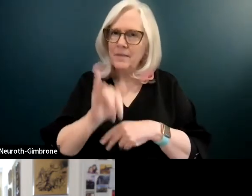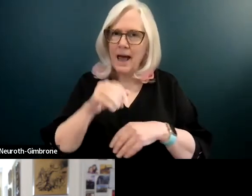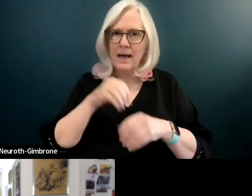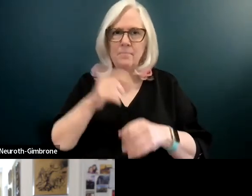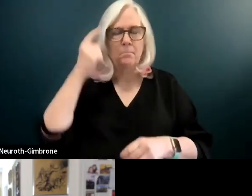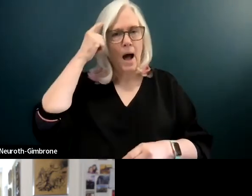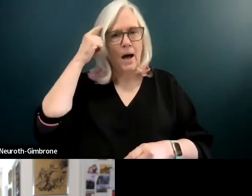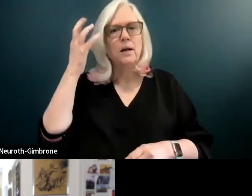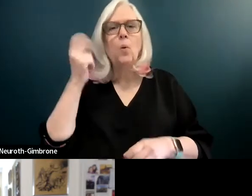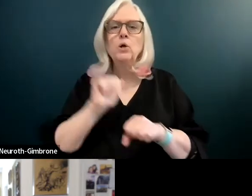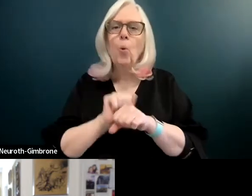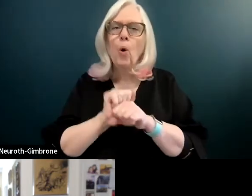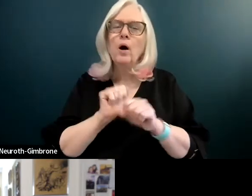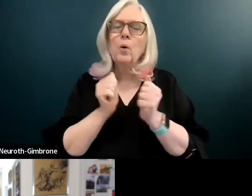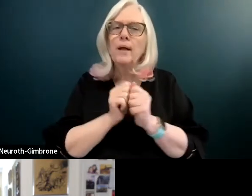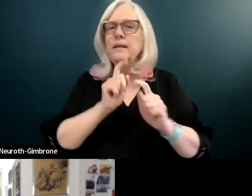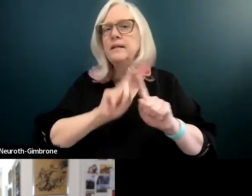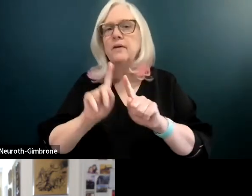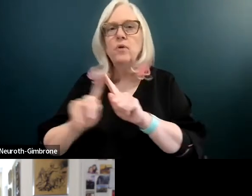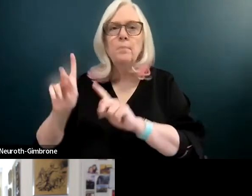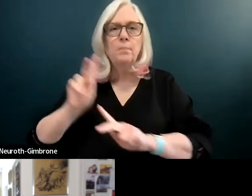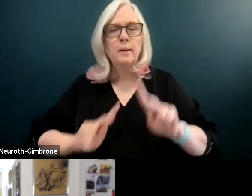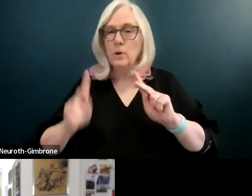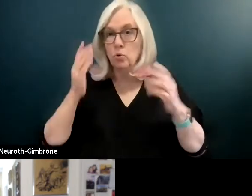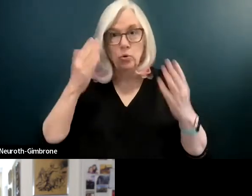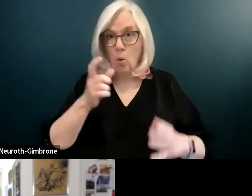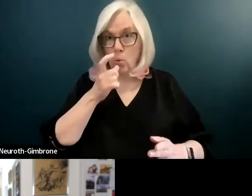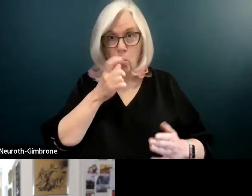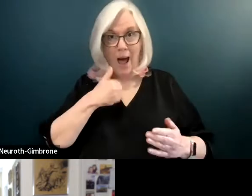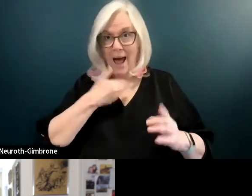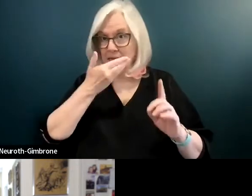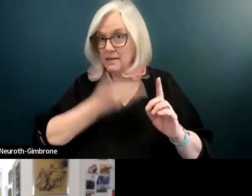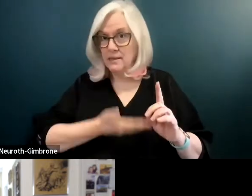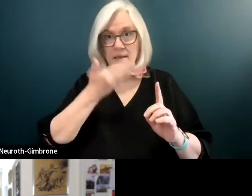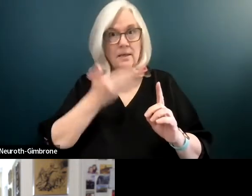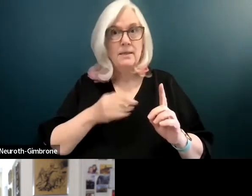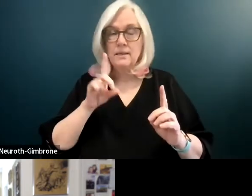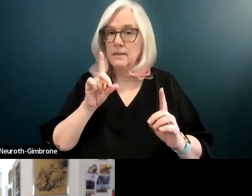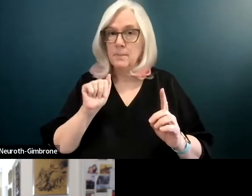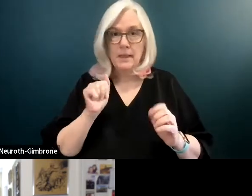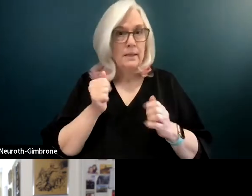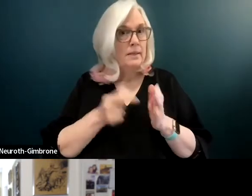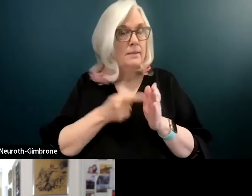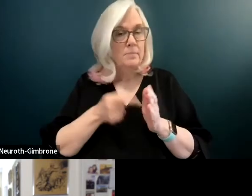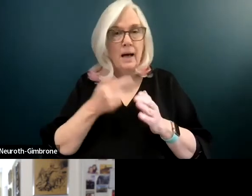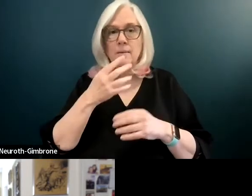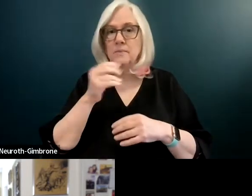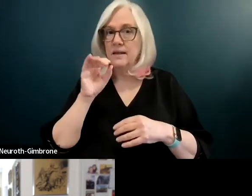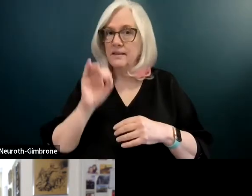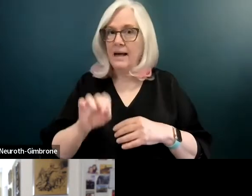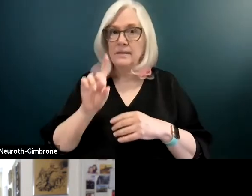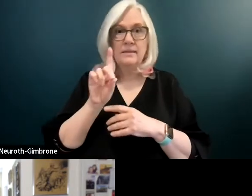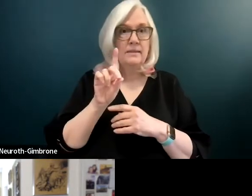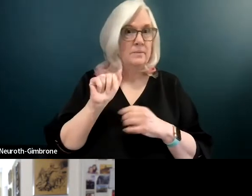with different people, because you don't know who has a disability sometimes. And disability is unique in that anyone can